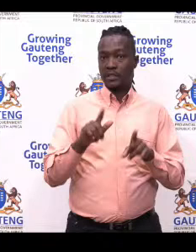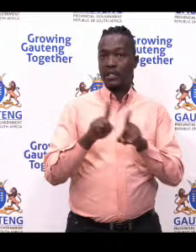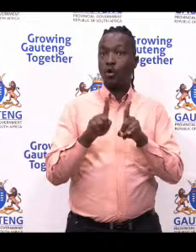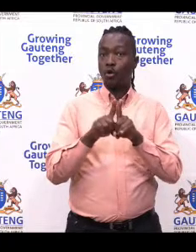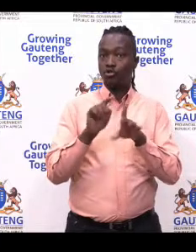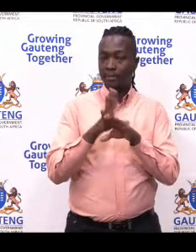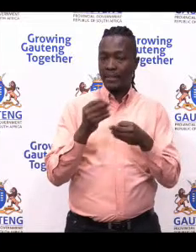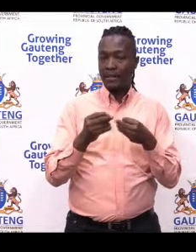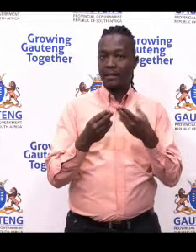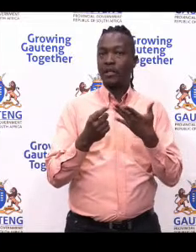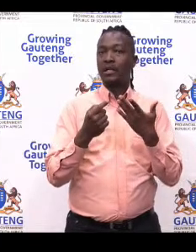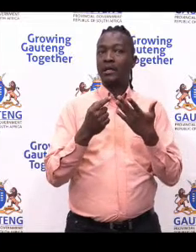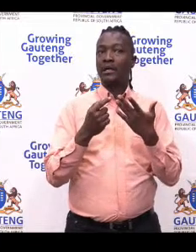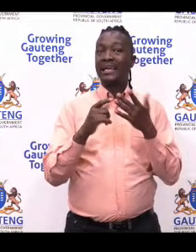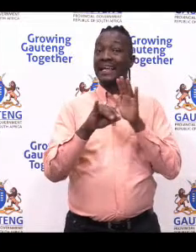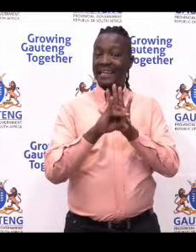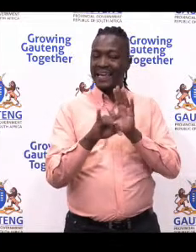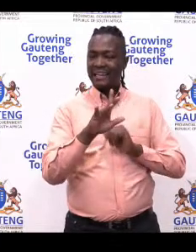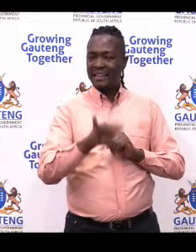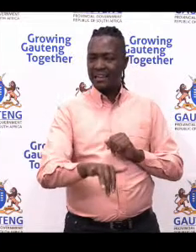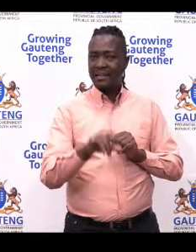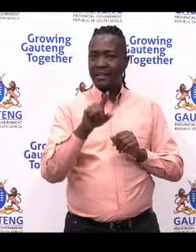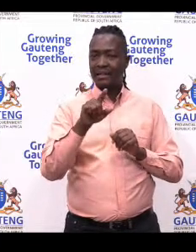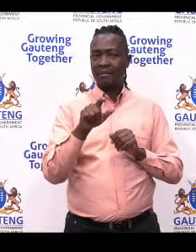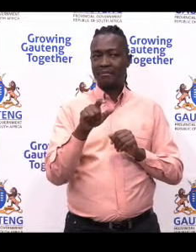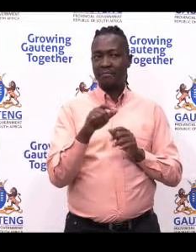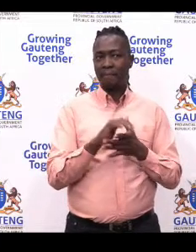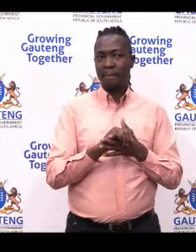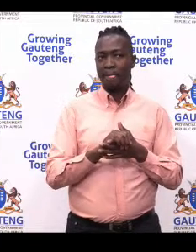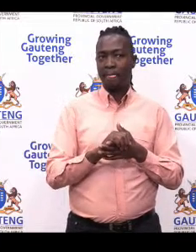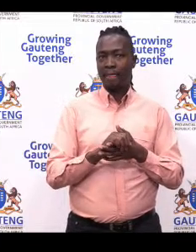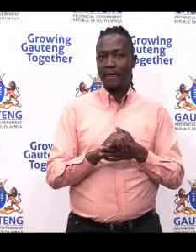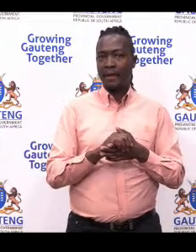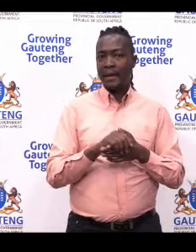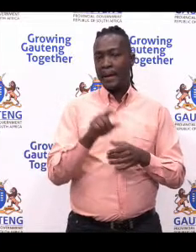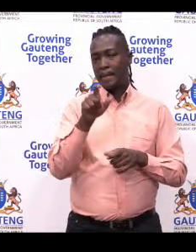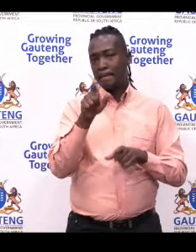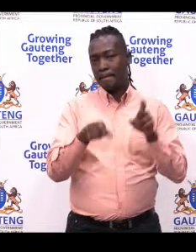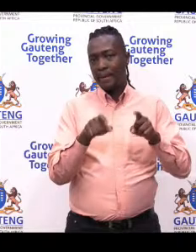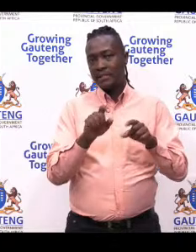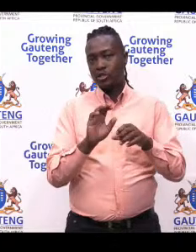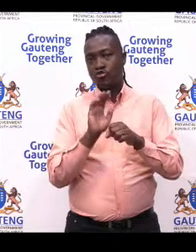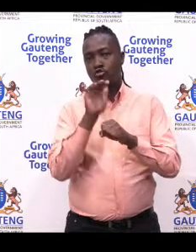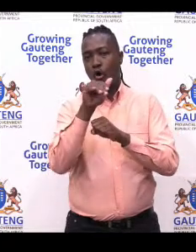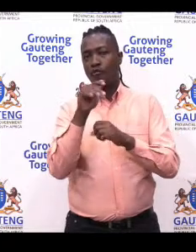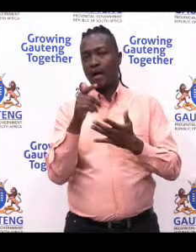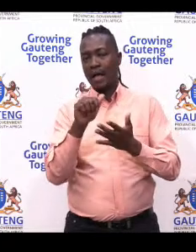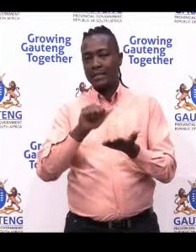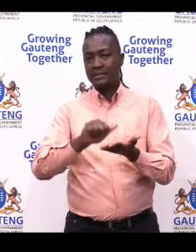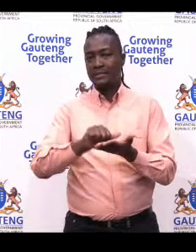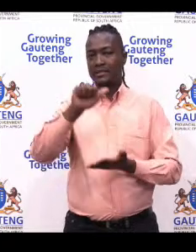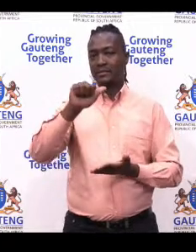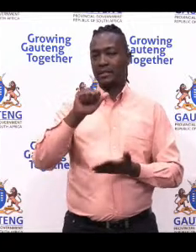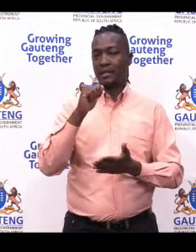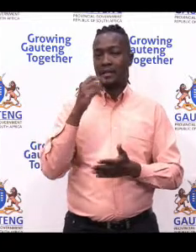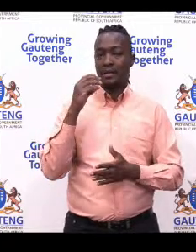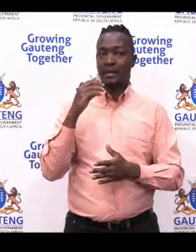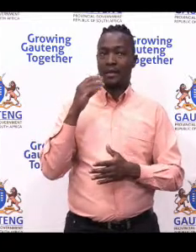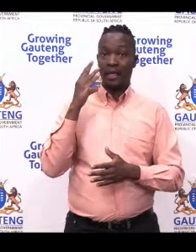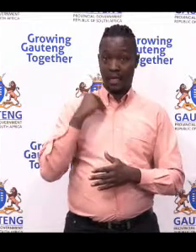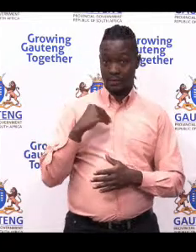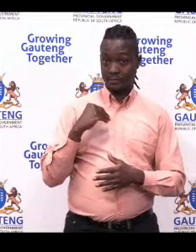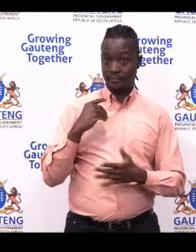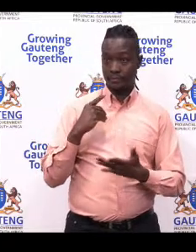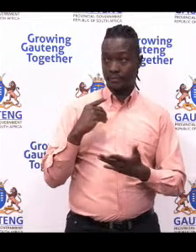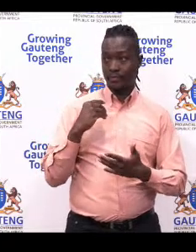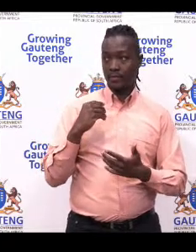been indicated that persons that are over age 60 were also vulnerable, especially when they